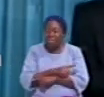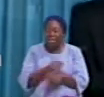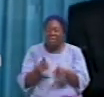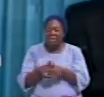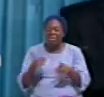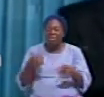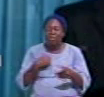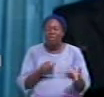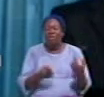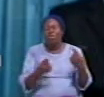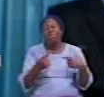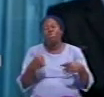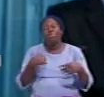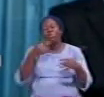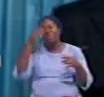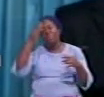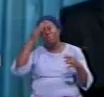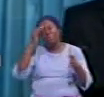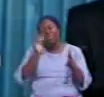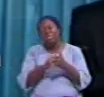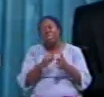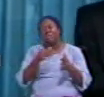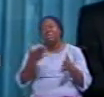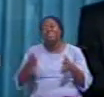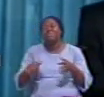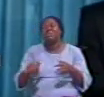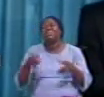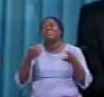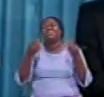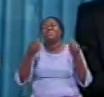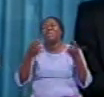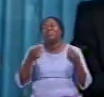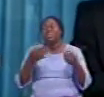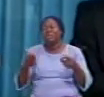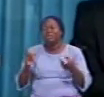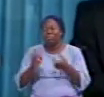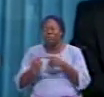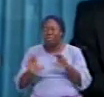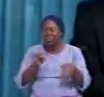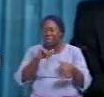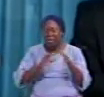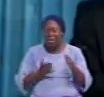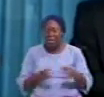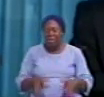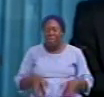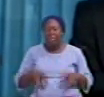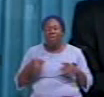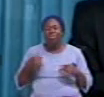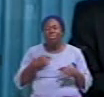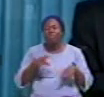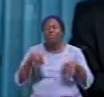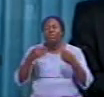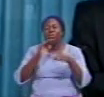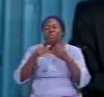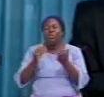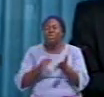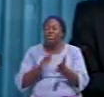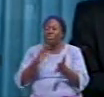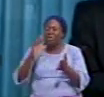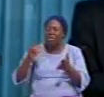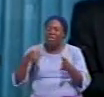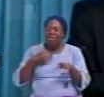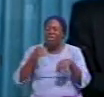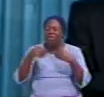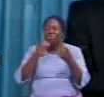come, we know that there's still plenty to be done in our lives. We want to give you the glory, we want to give